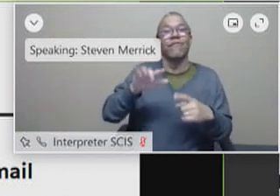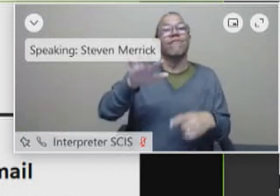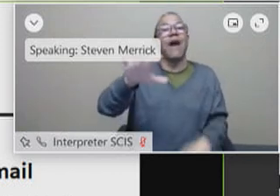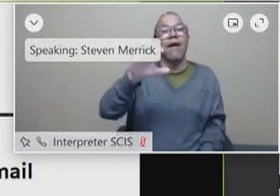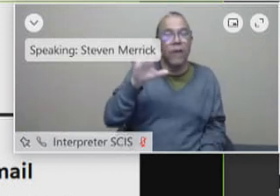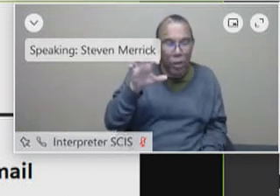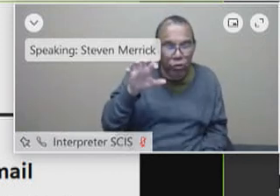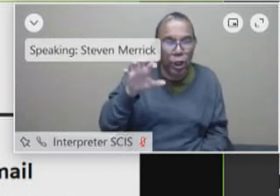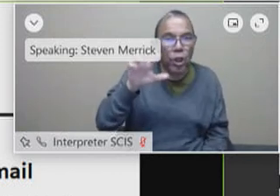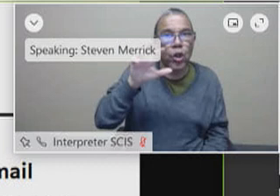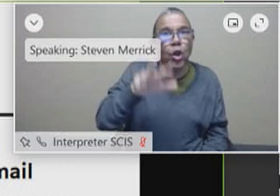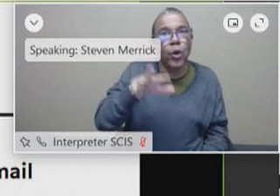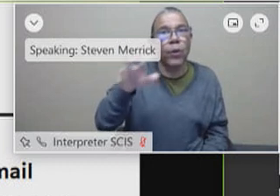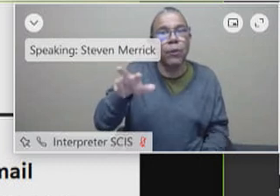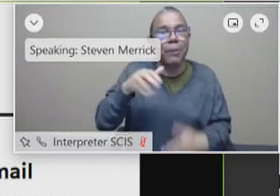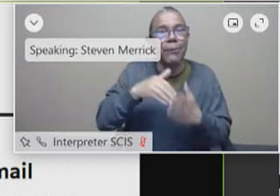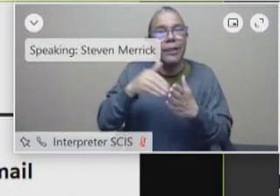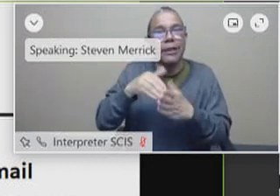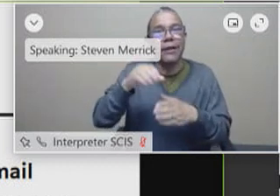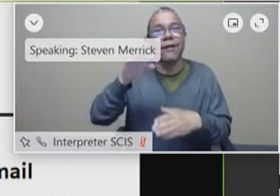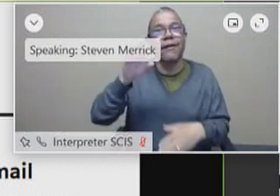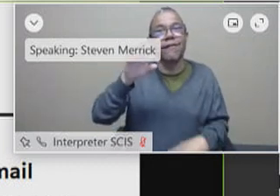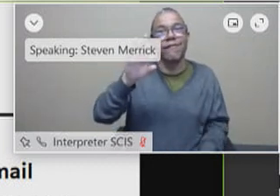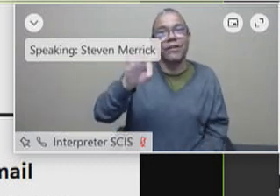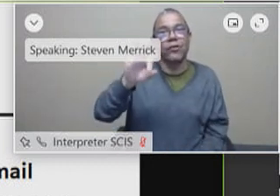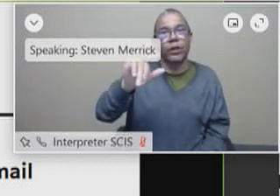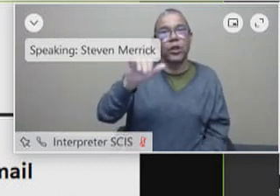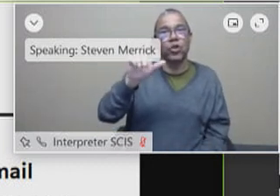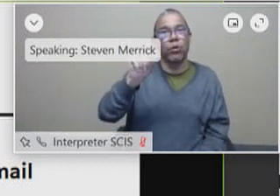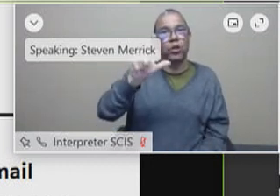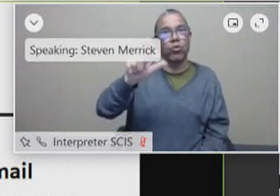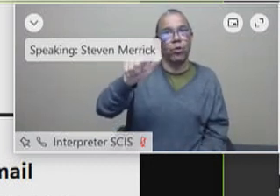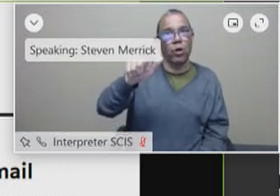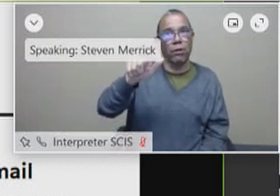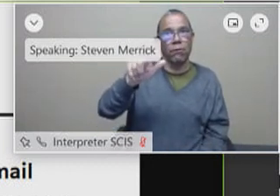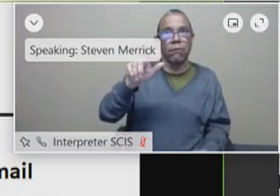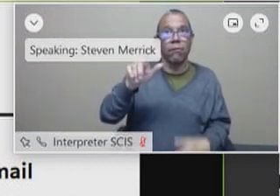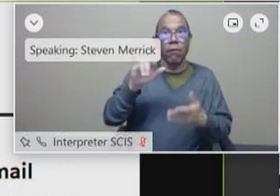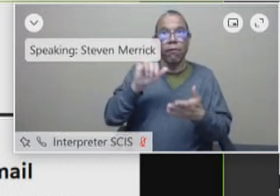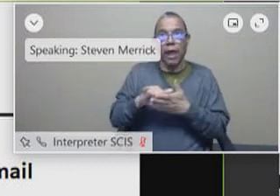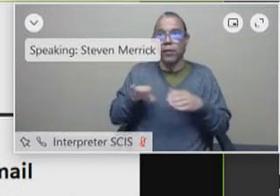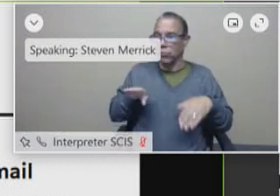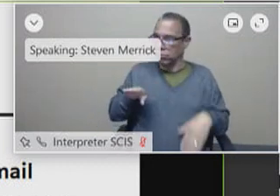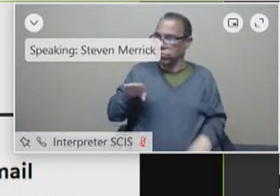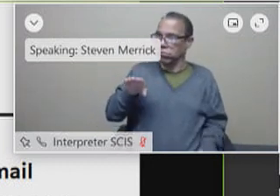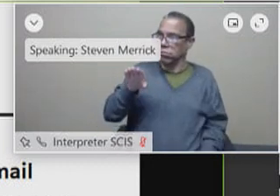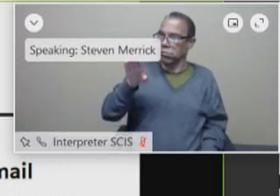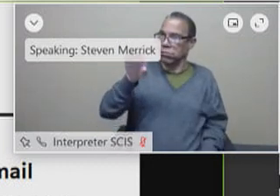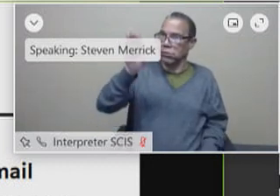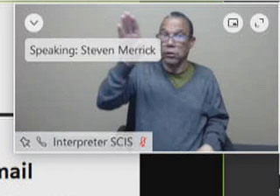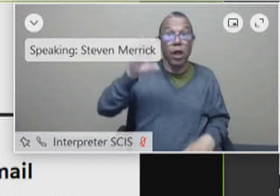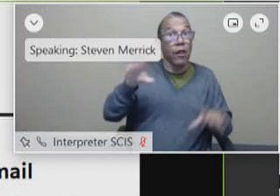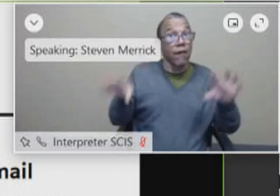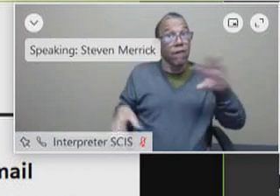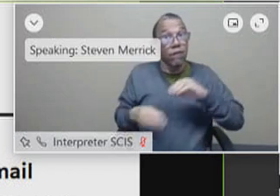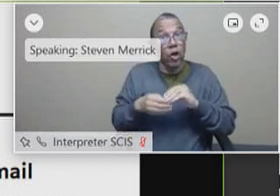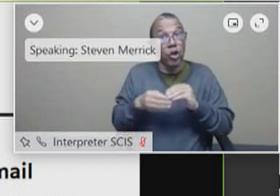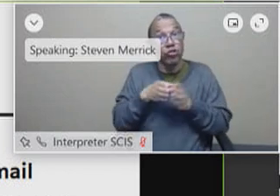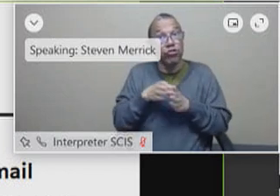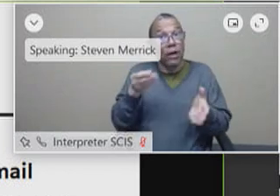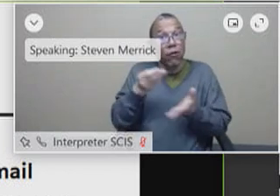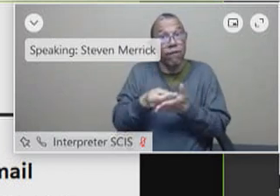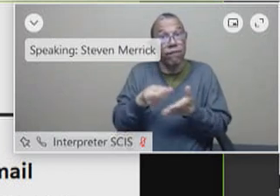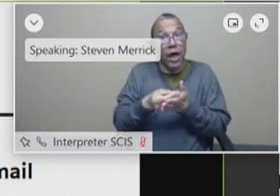fiscal year 2021. This growth outpaces the growth of the total general fund, which increased by